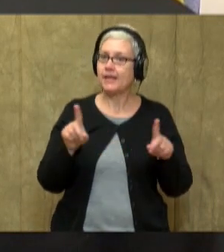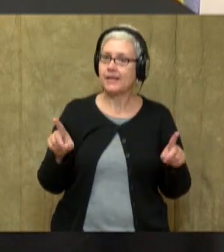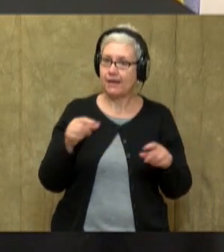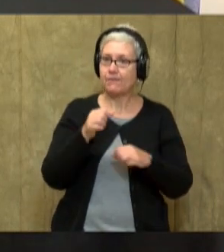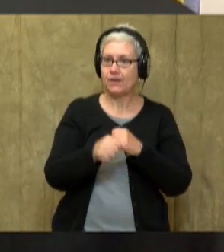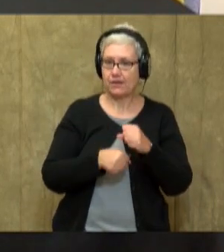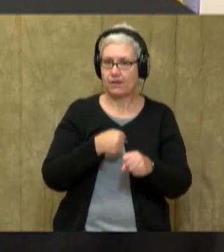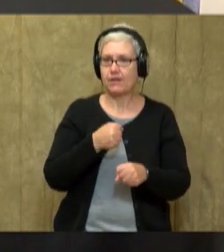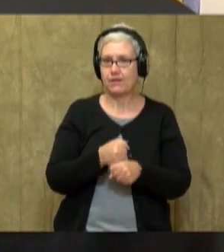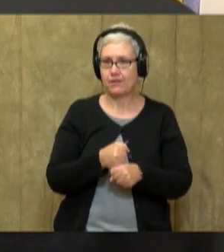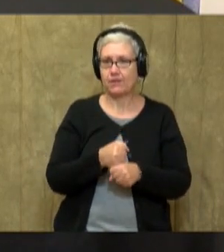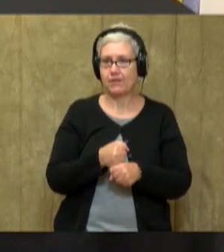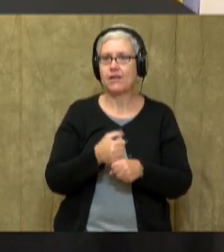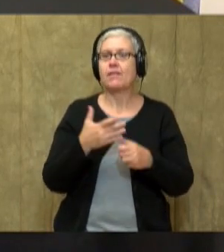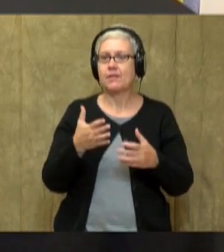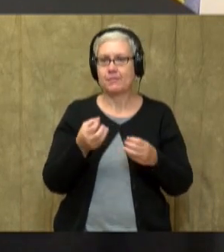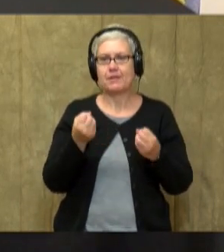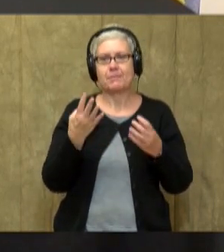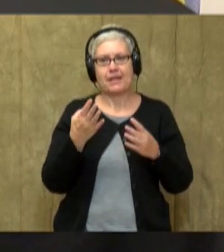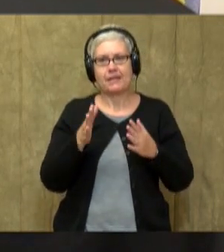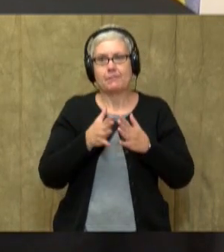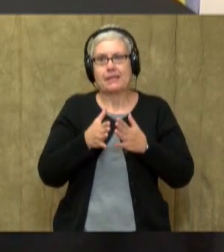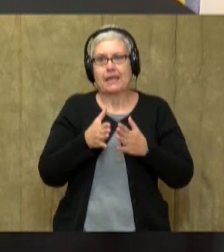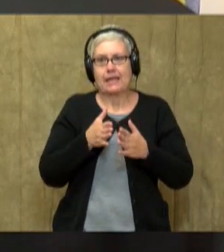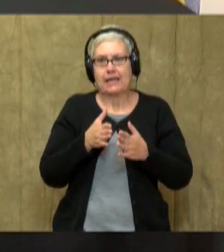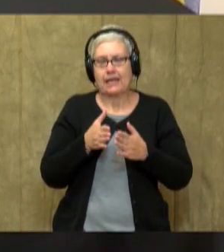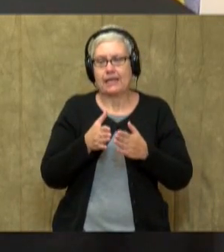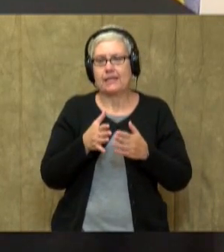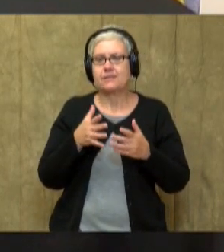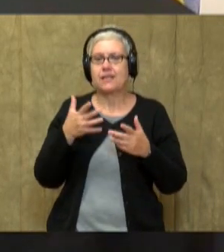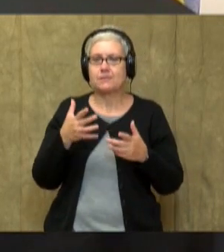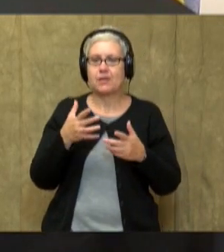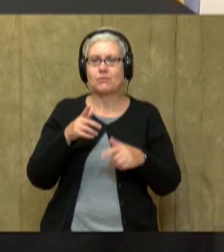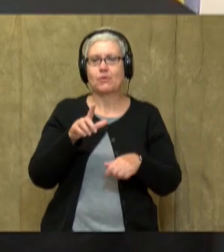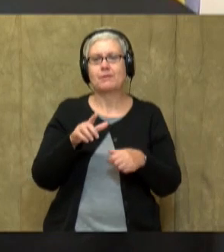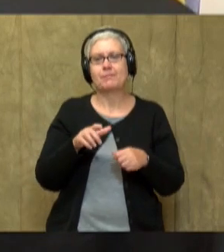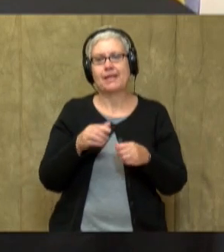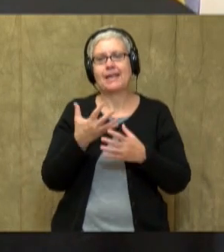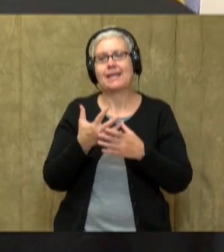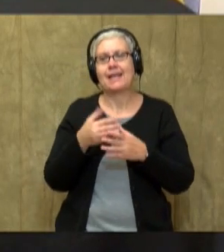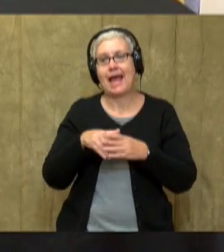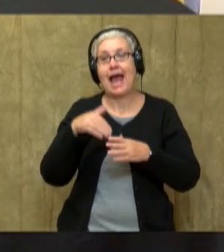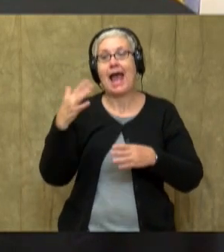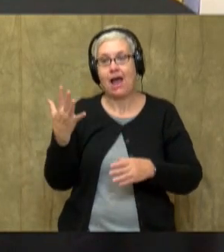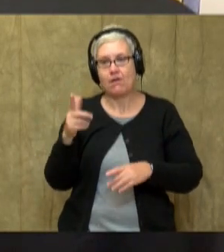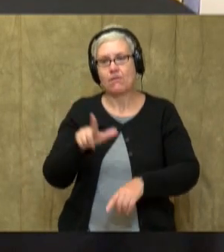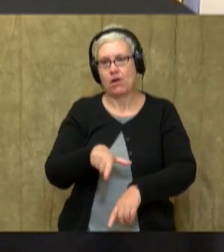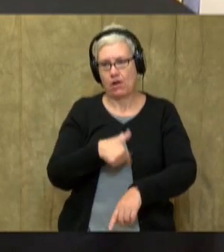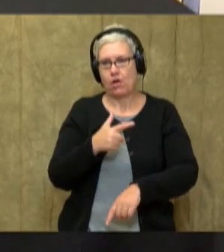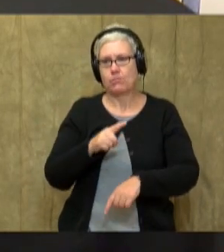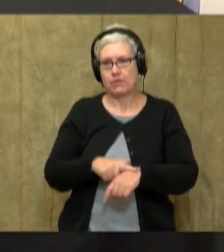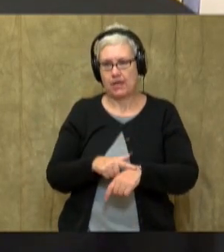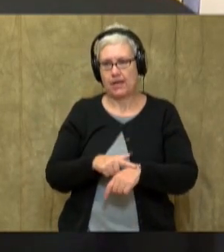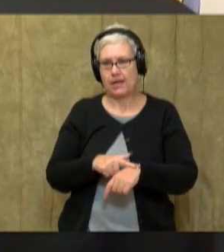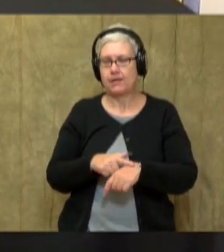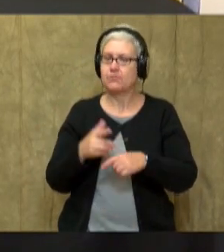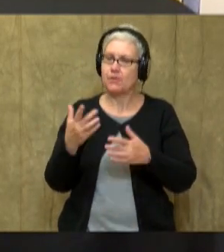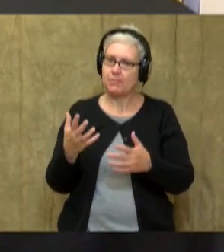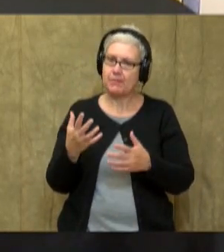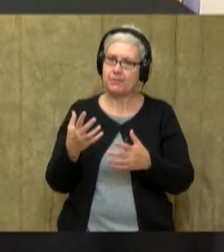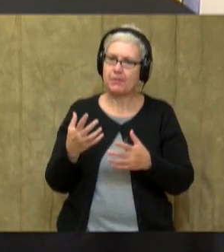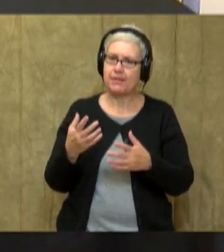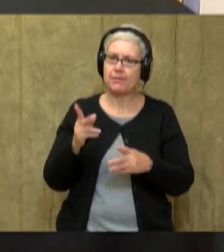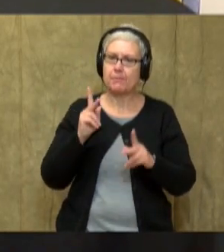lot of people that are going to be anxious when they go back to school this year because we've been out for so long. So be the one that steps up,